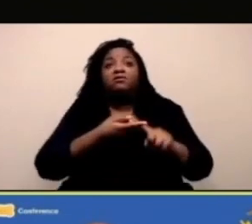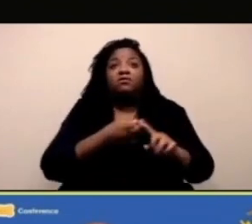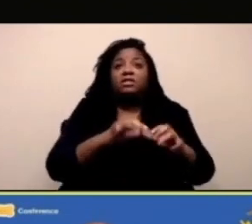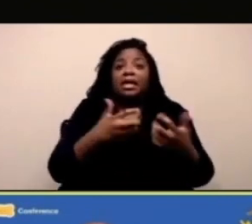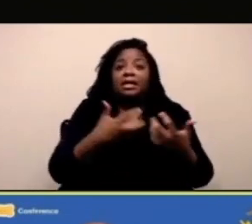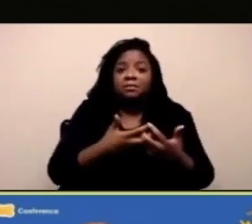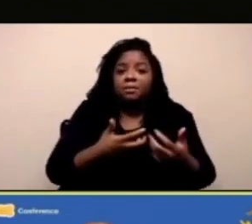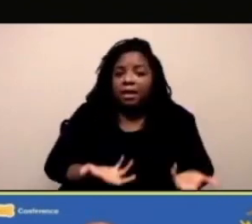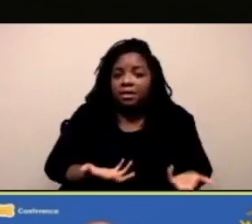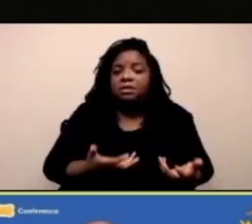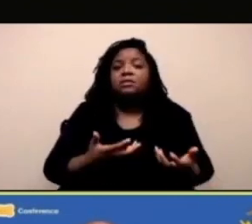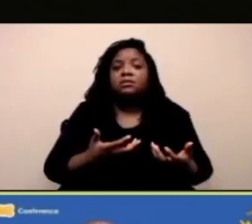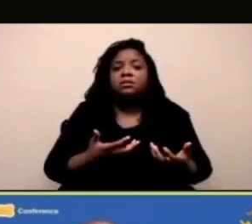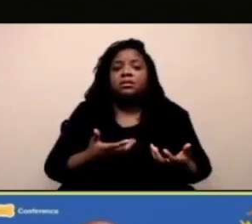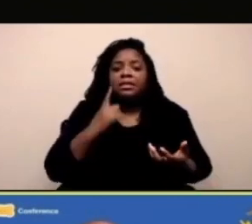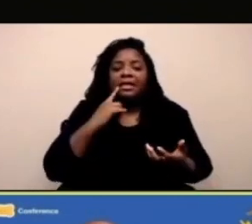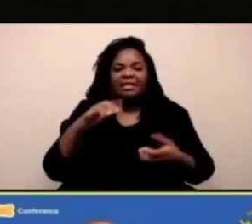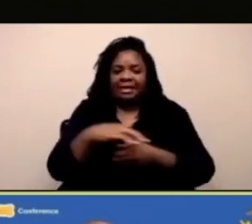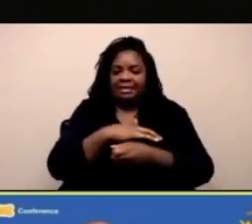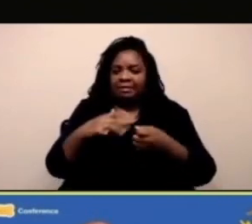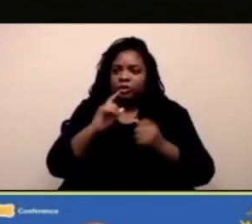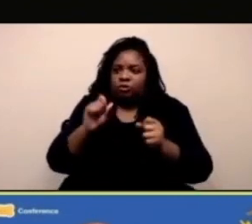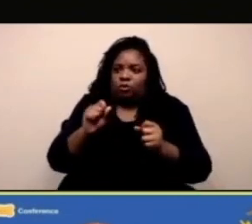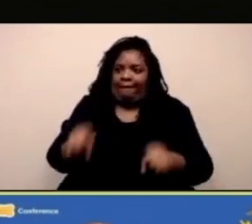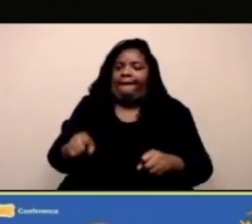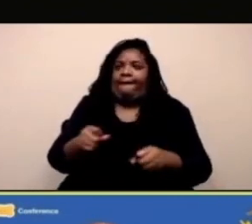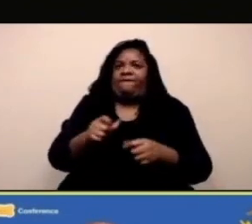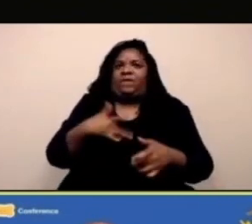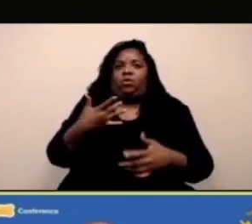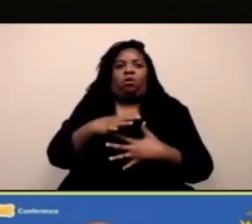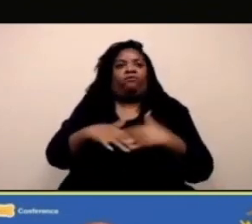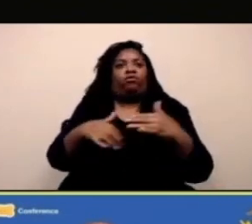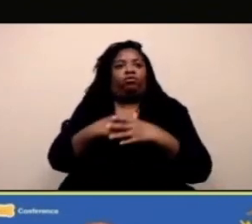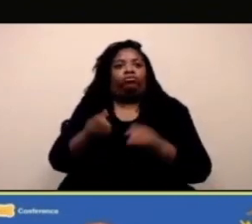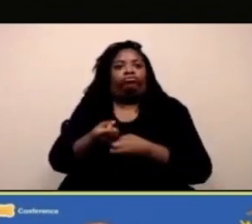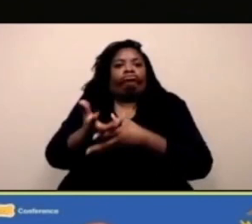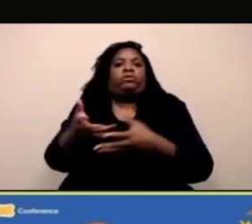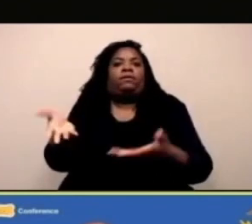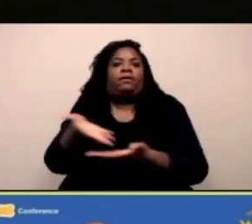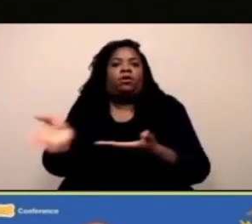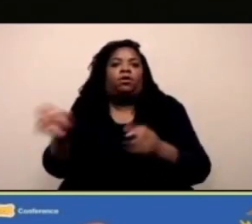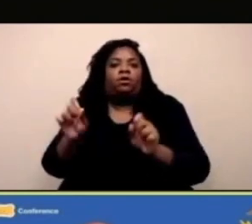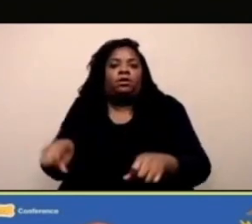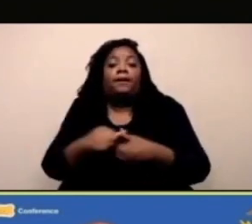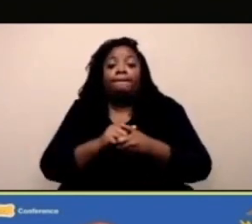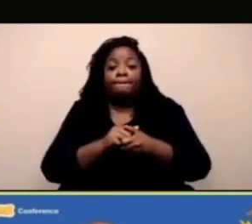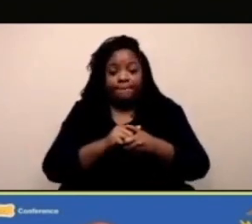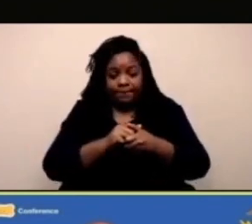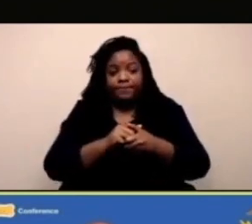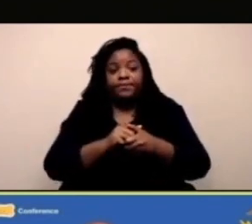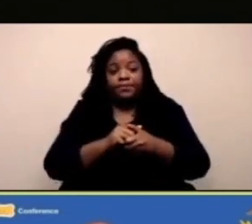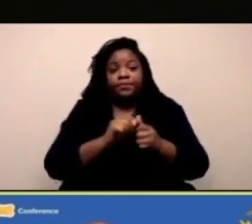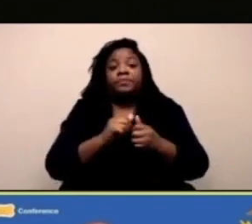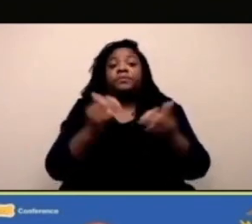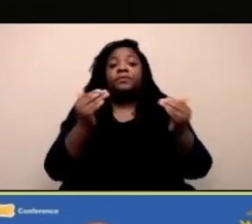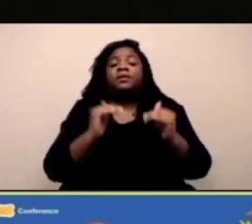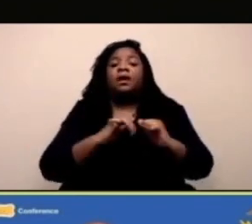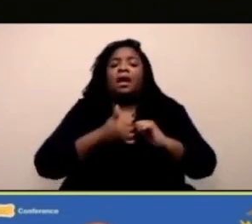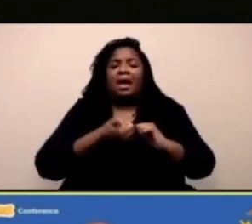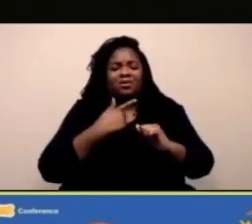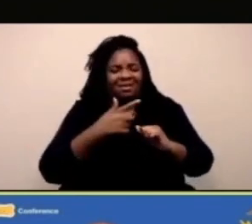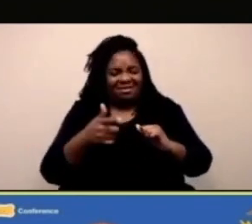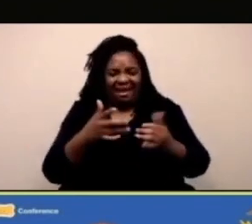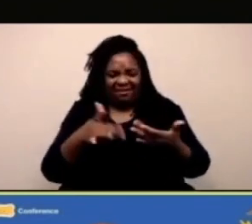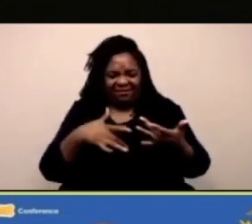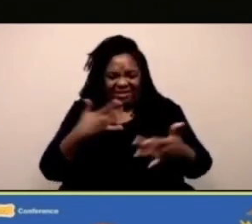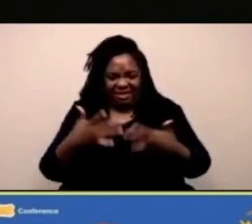a face to express a feeling or emotion. And then we're going to move on. How can we take that face and use Scratch or Scratch Junior